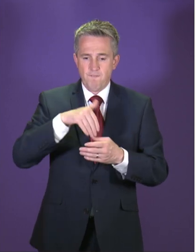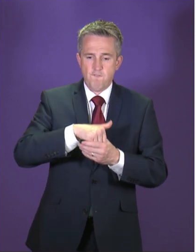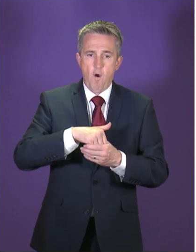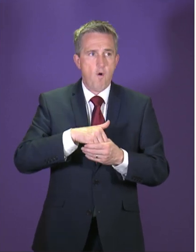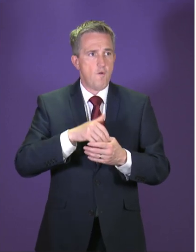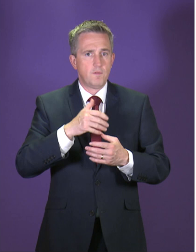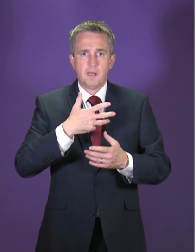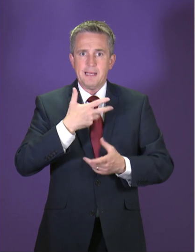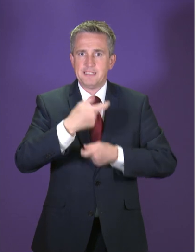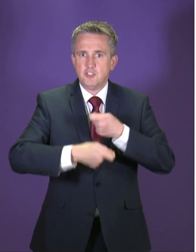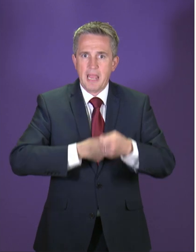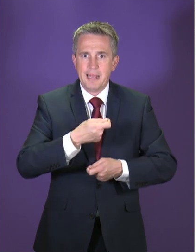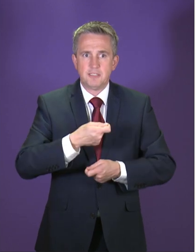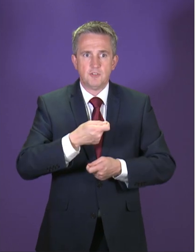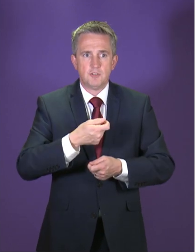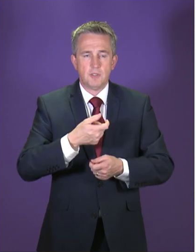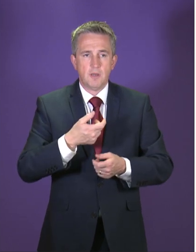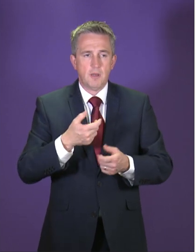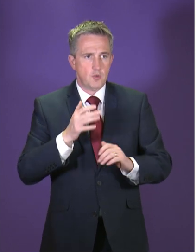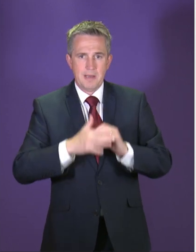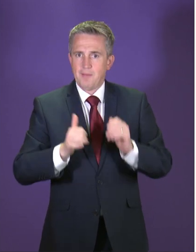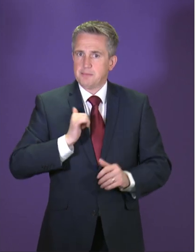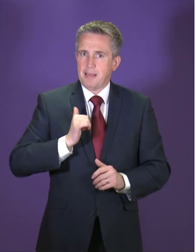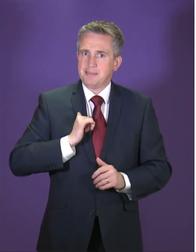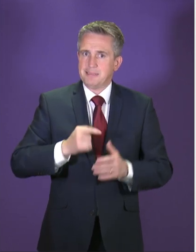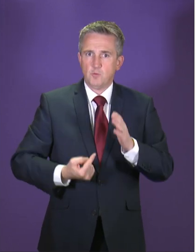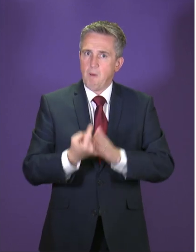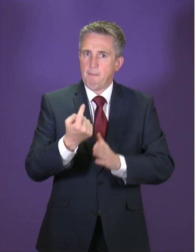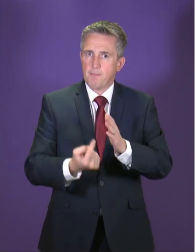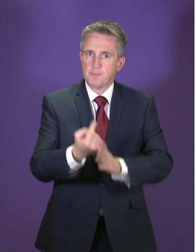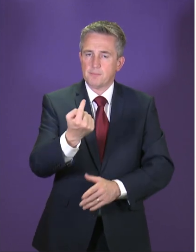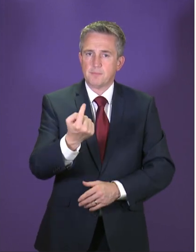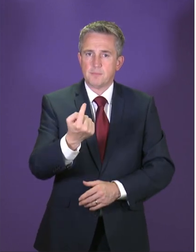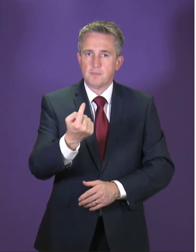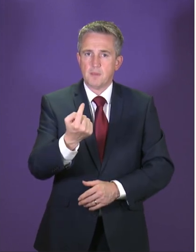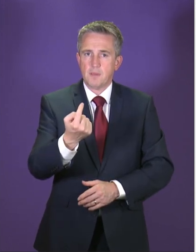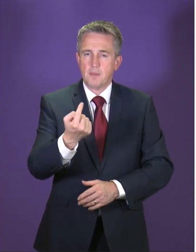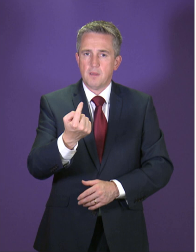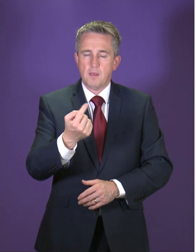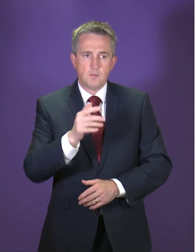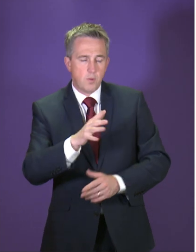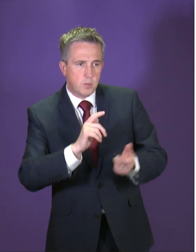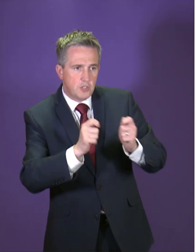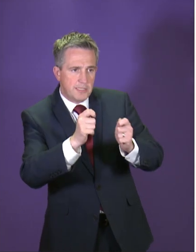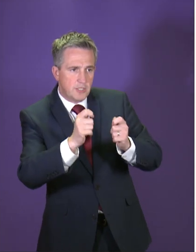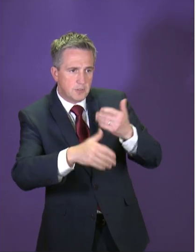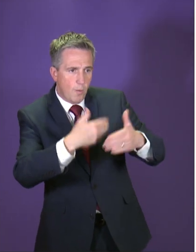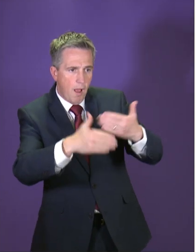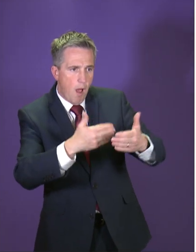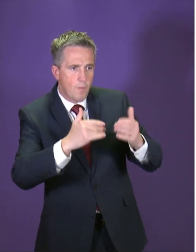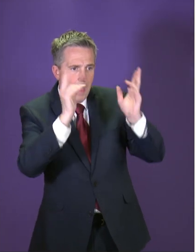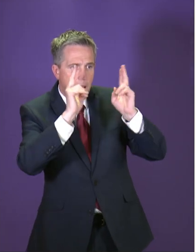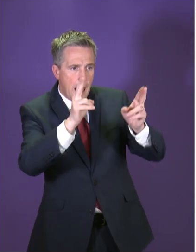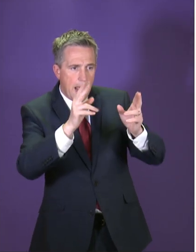and you've created something that you don't even know, you never expected. And now it's something for you to react to. It's a kind of very,